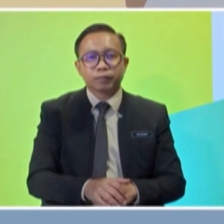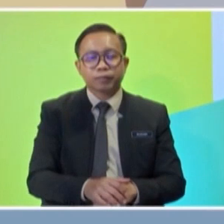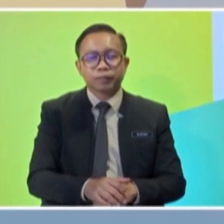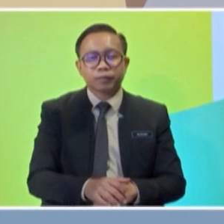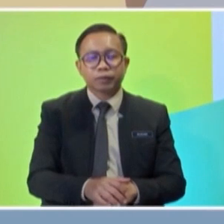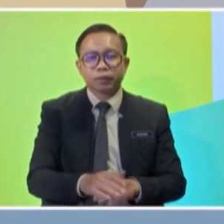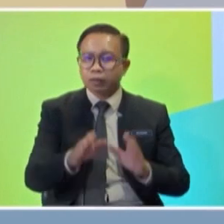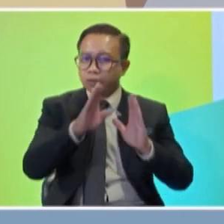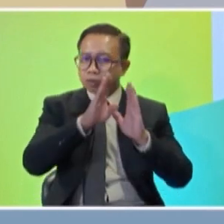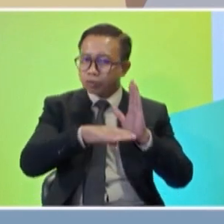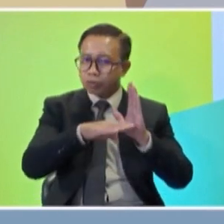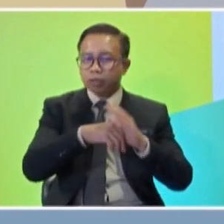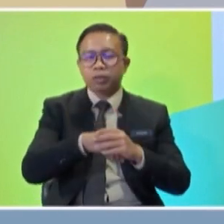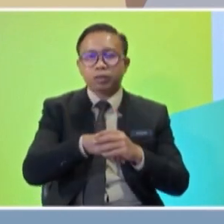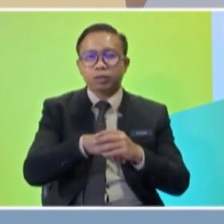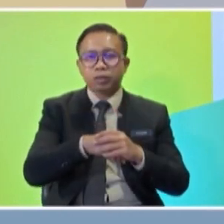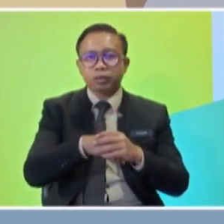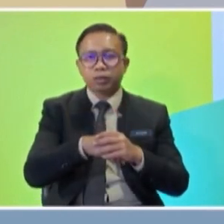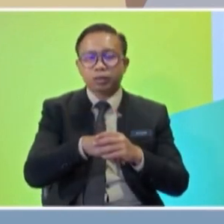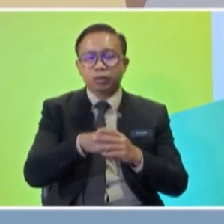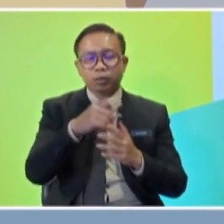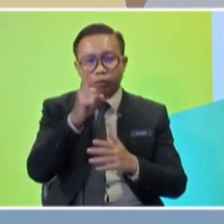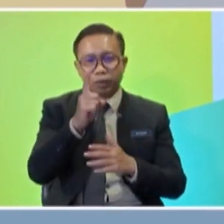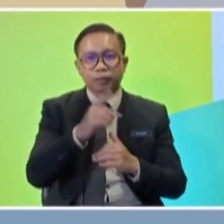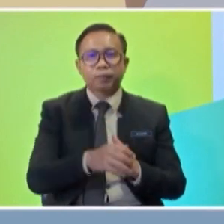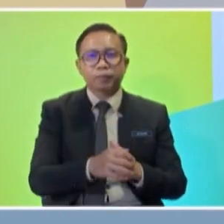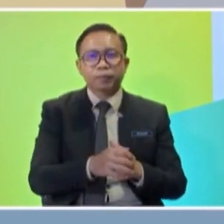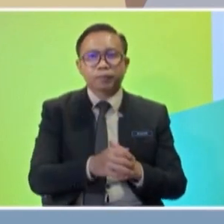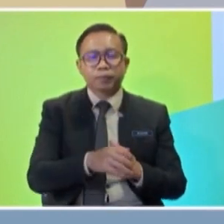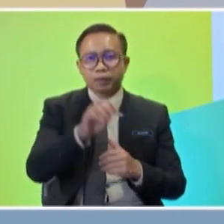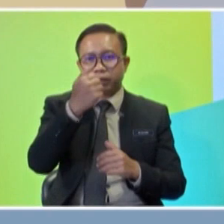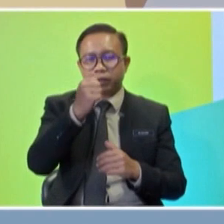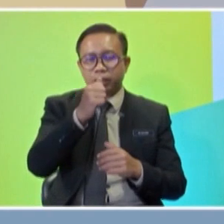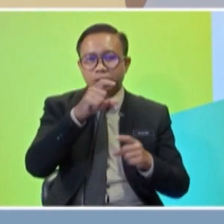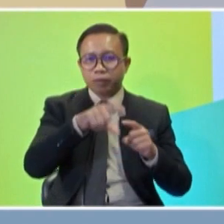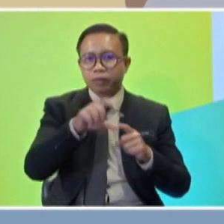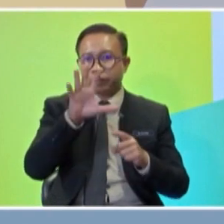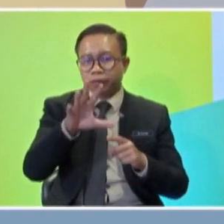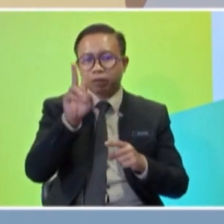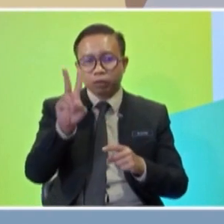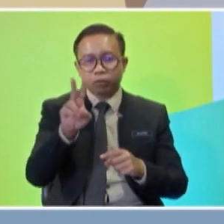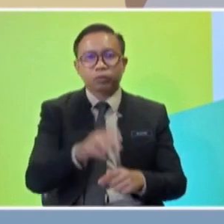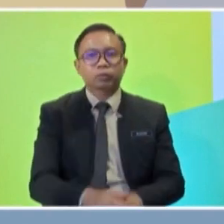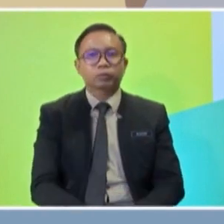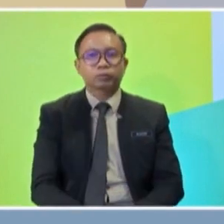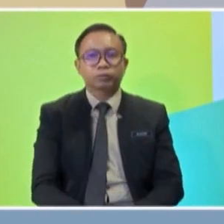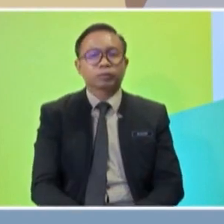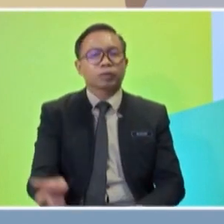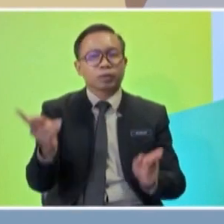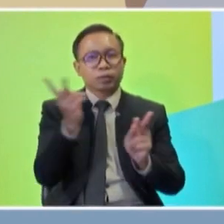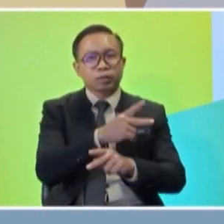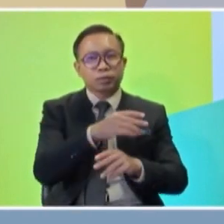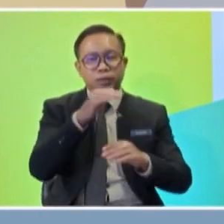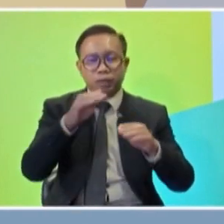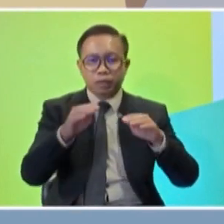simplify it, divide by 5 equal to 1 and 10 divided by 5 is 2. Multiply up